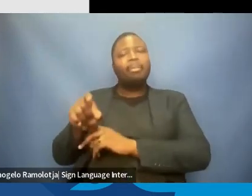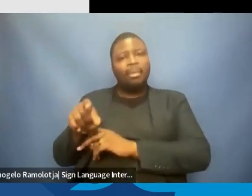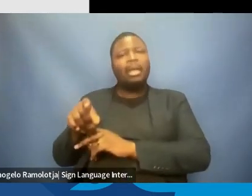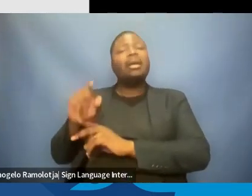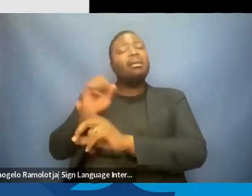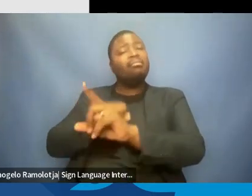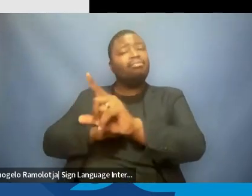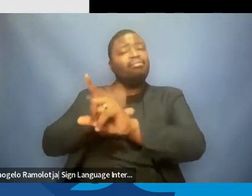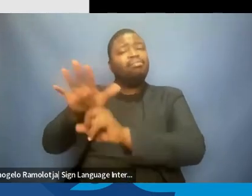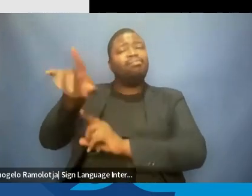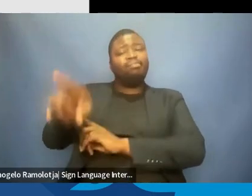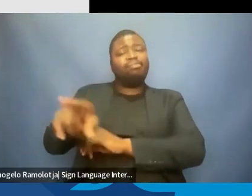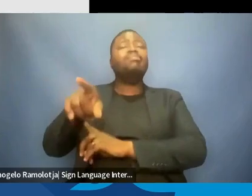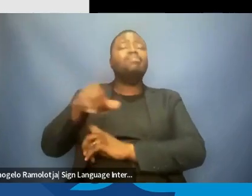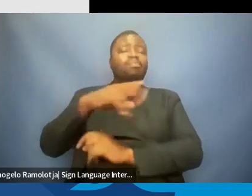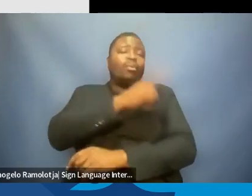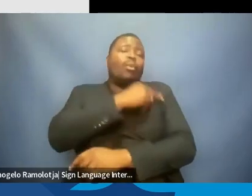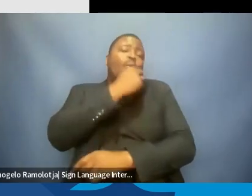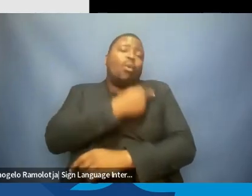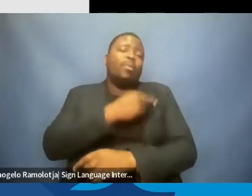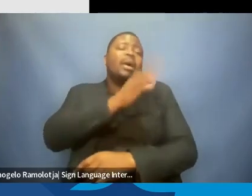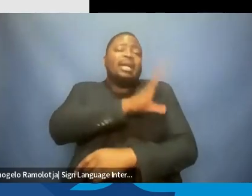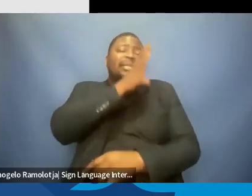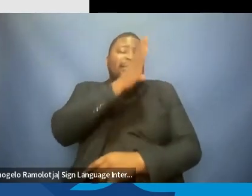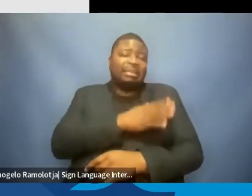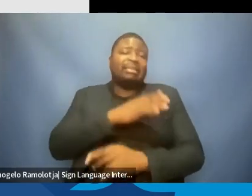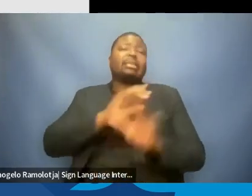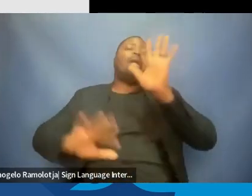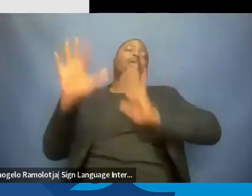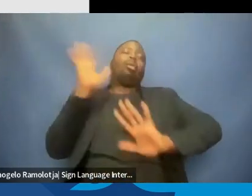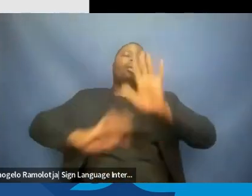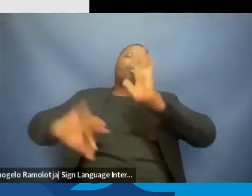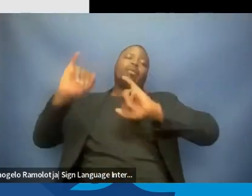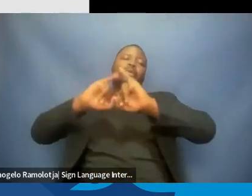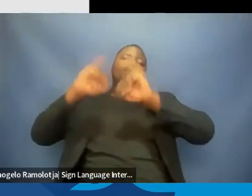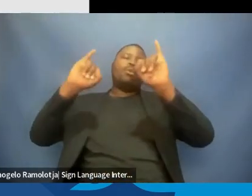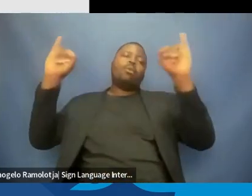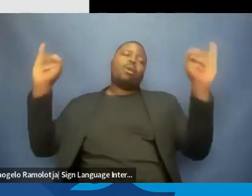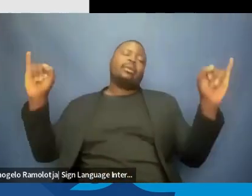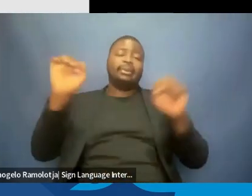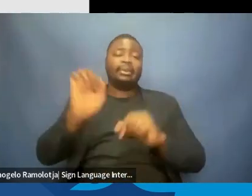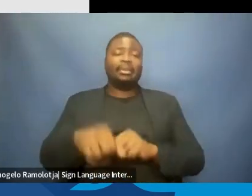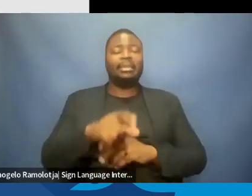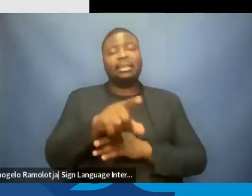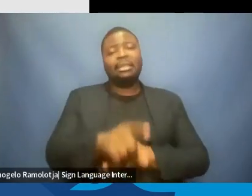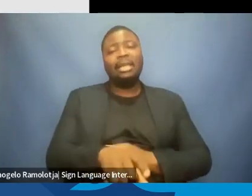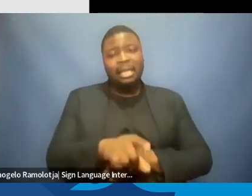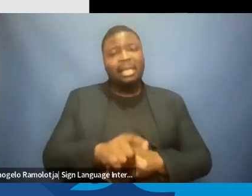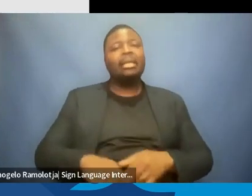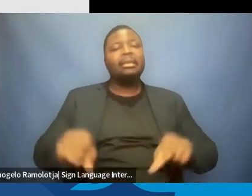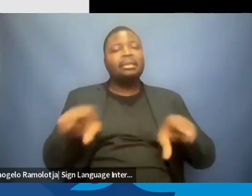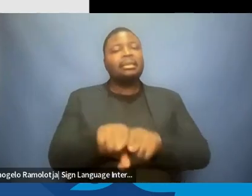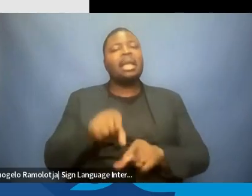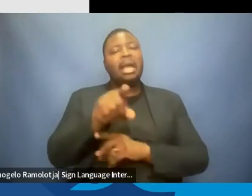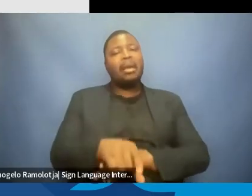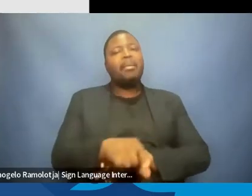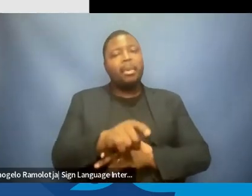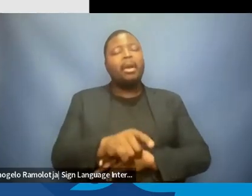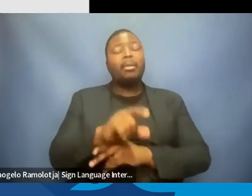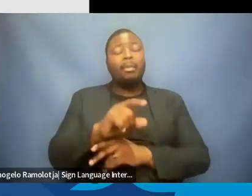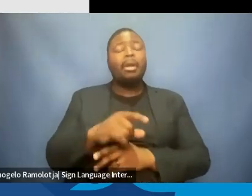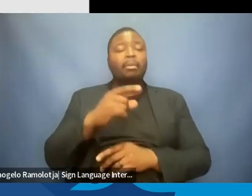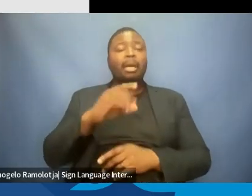emergency setting. Interventions like street medicine also prevent an overloading of a public